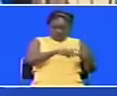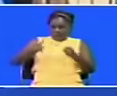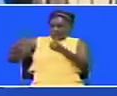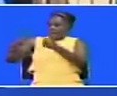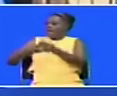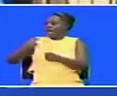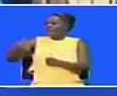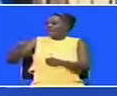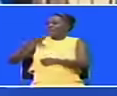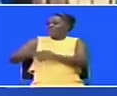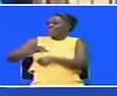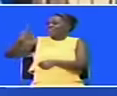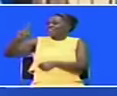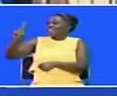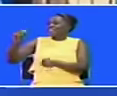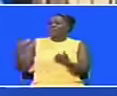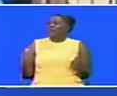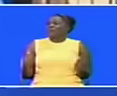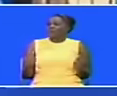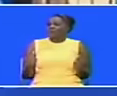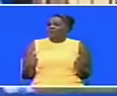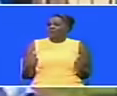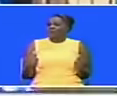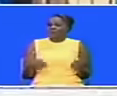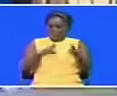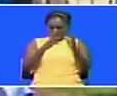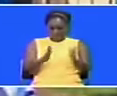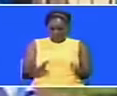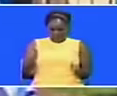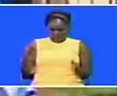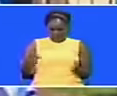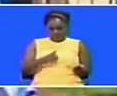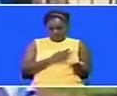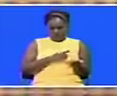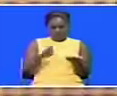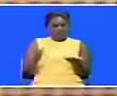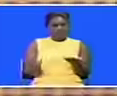9 bado hawajachukua vitambulisho. Jeff Kirui, KTN, leo weekendi.